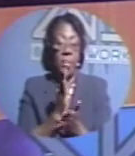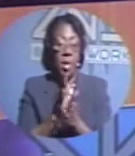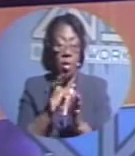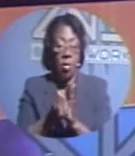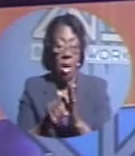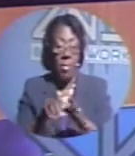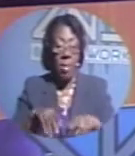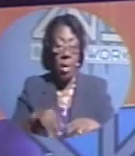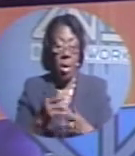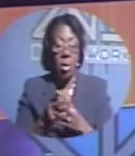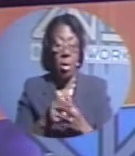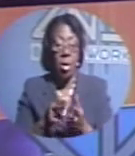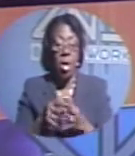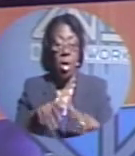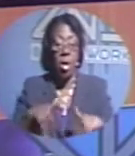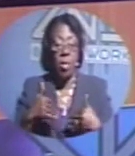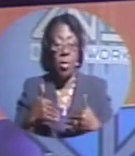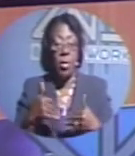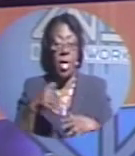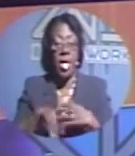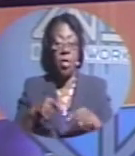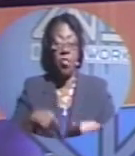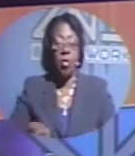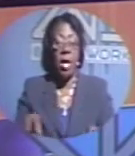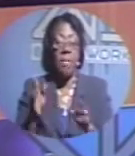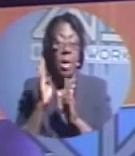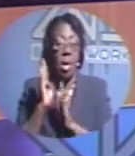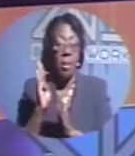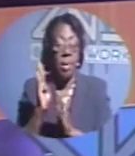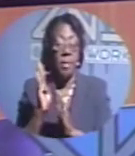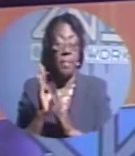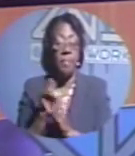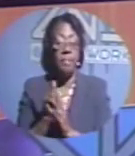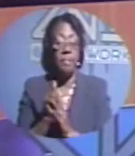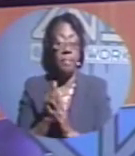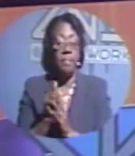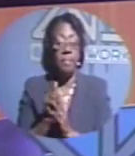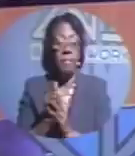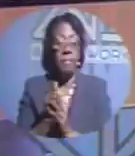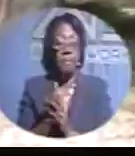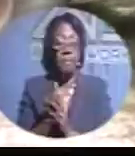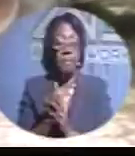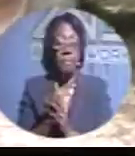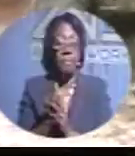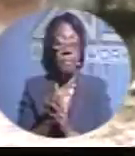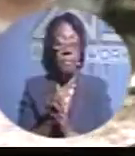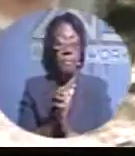of abandoned buildings on Grand Bahama. Joan Davis Roll reports.